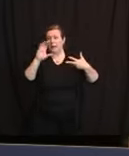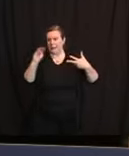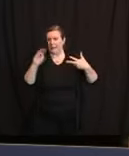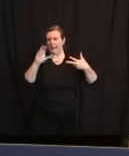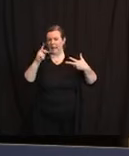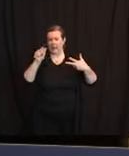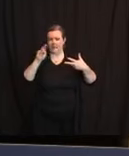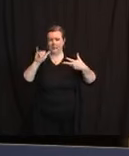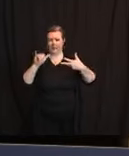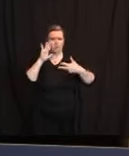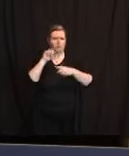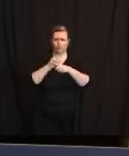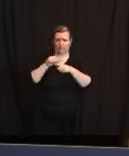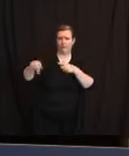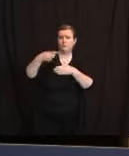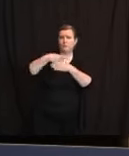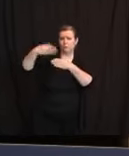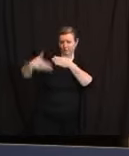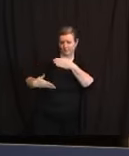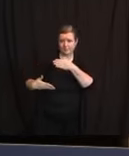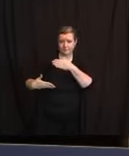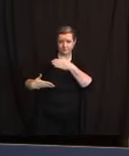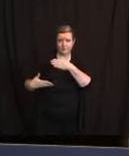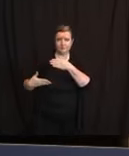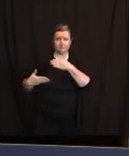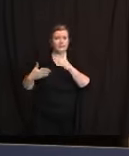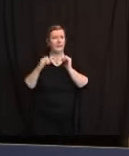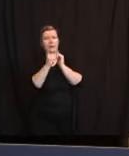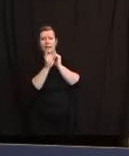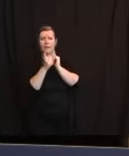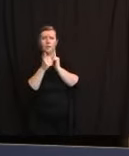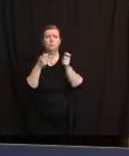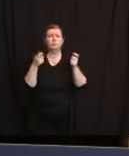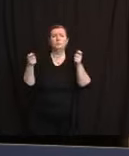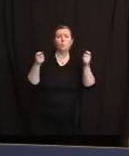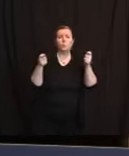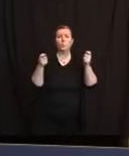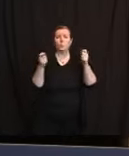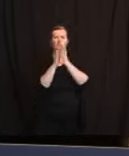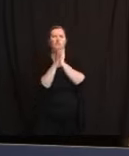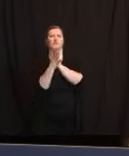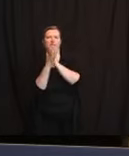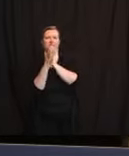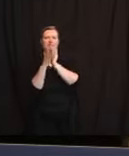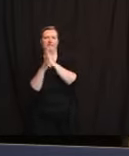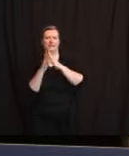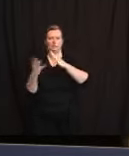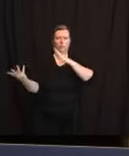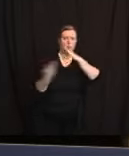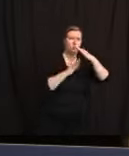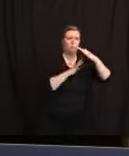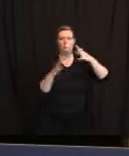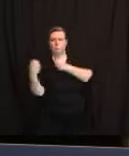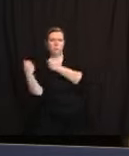the three communities are going to be practicing this Saturday. We're going to be observing it, and we're going to learn how to go to